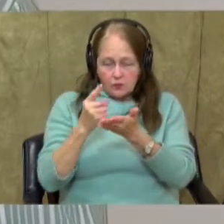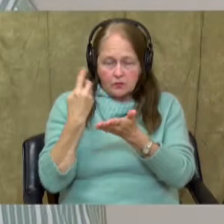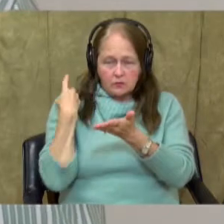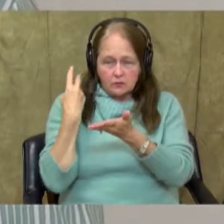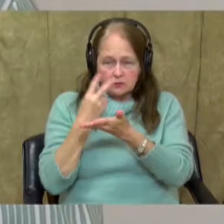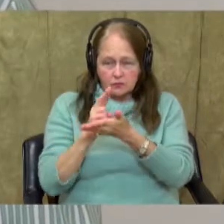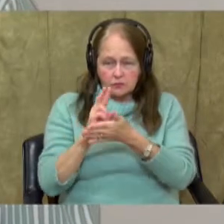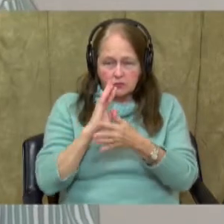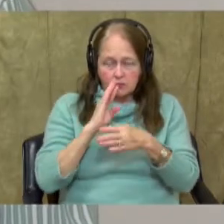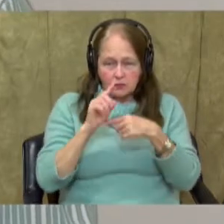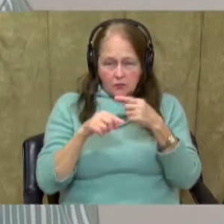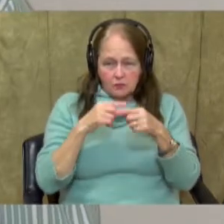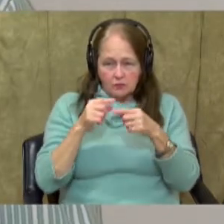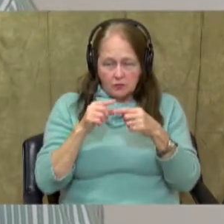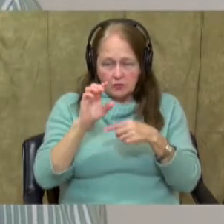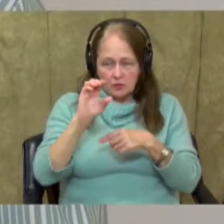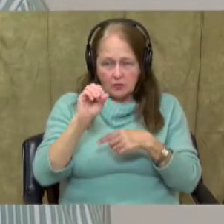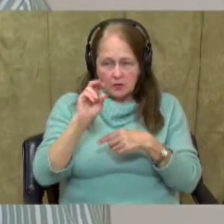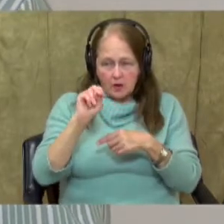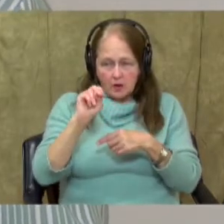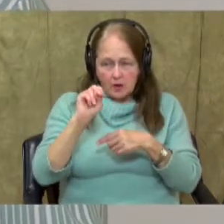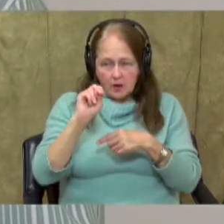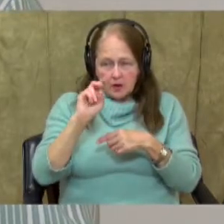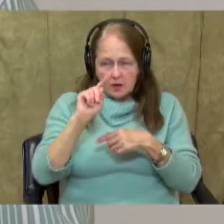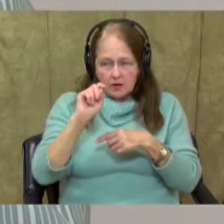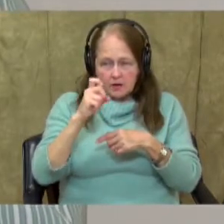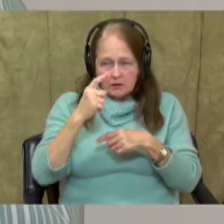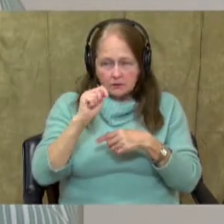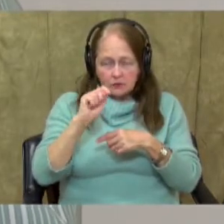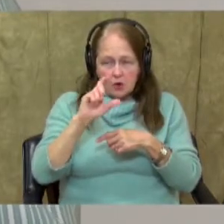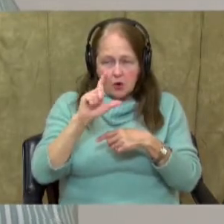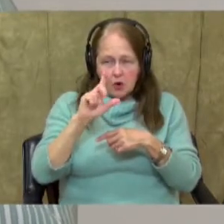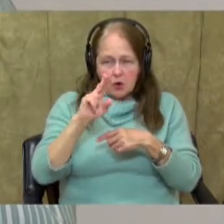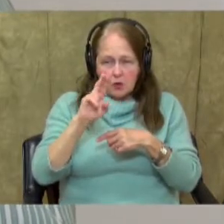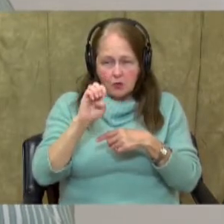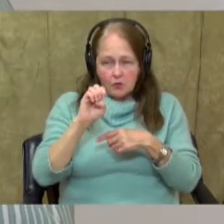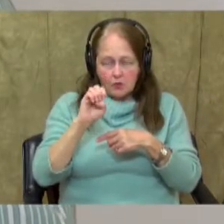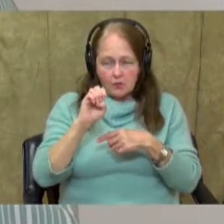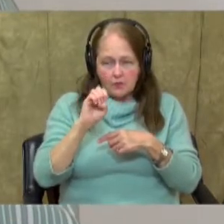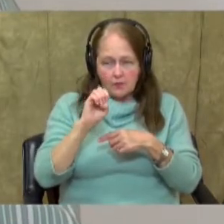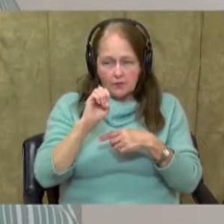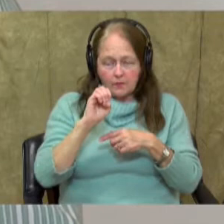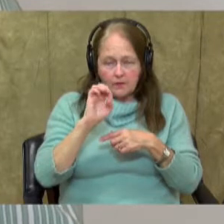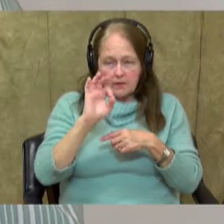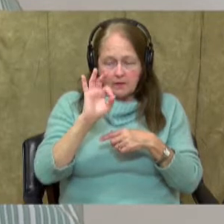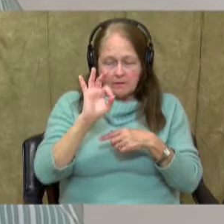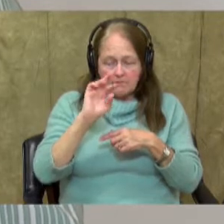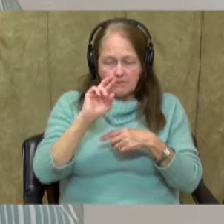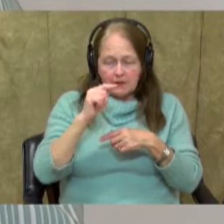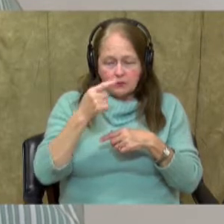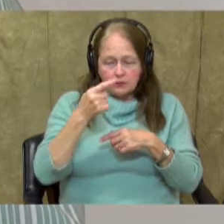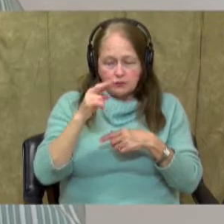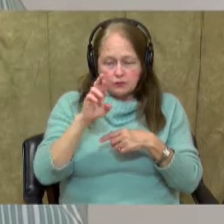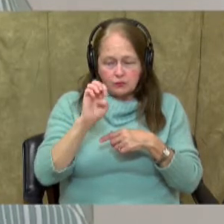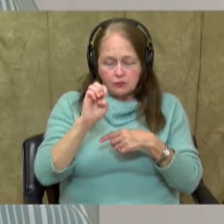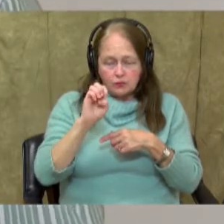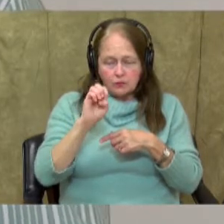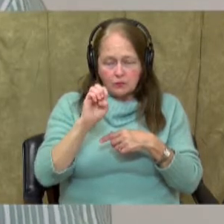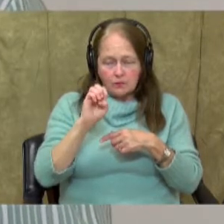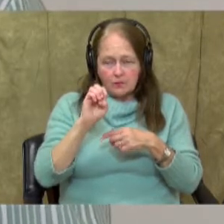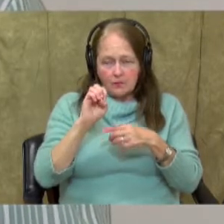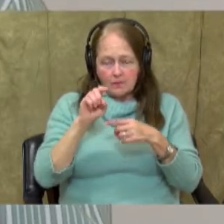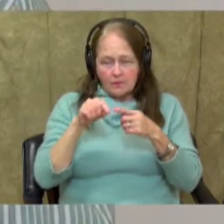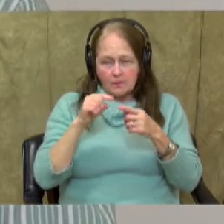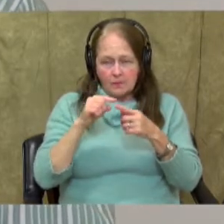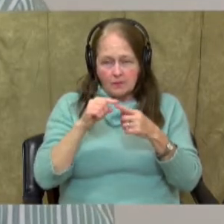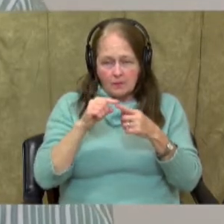been talking about context clues. So we talked about connotative, figurative meaning, and technical meanings. We